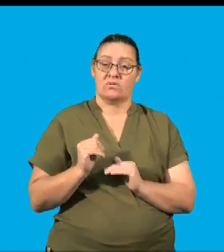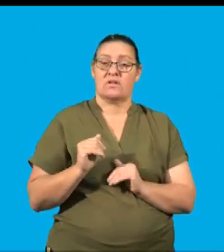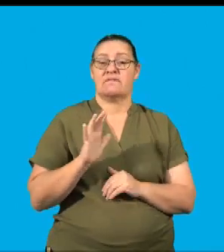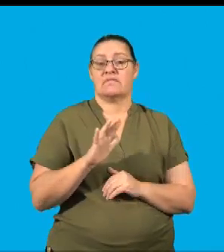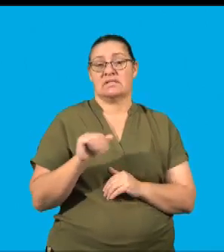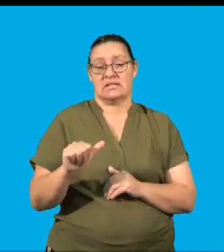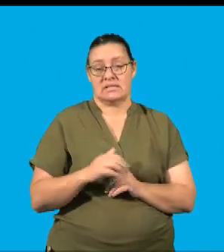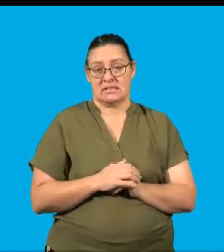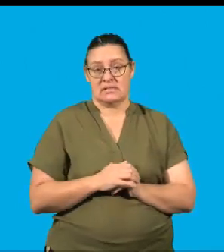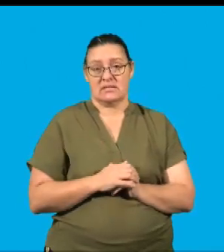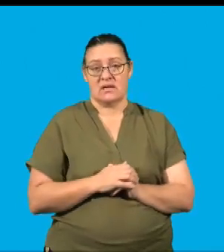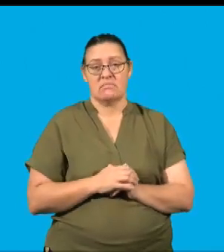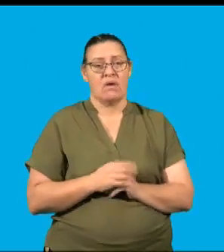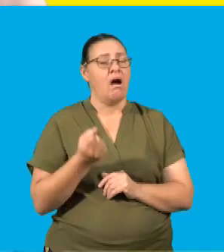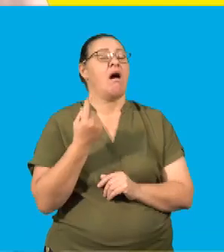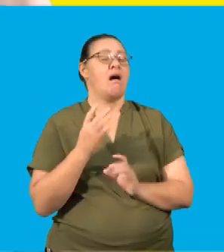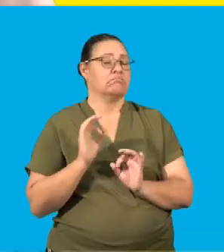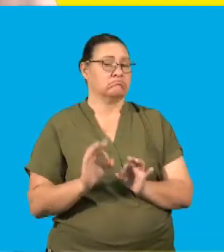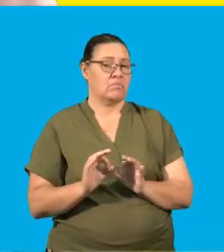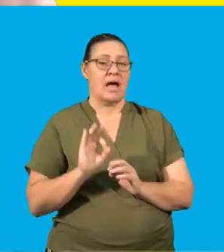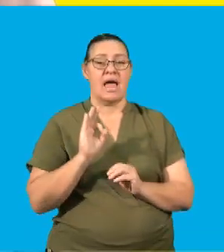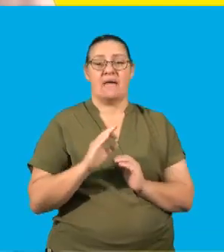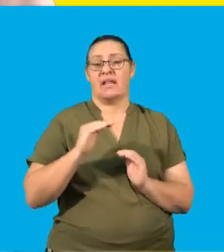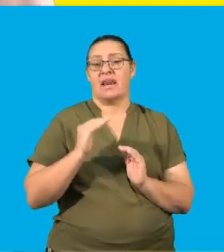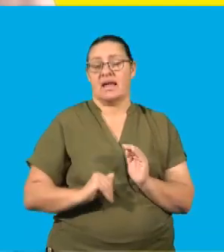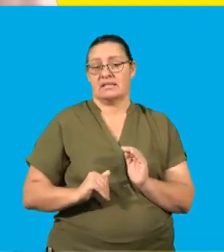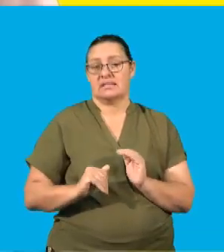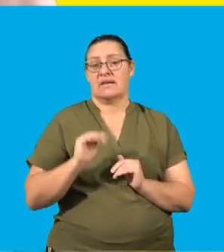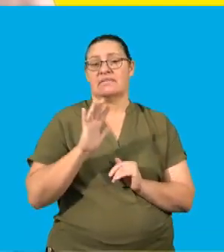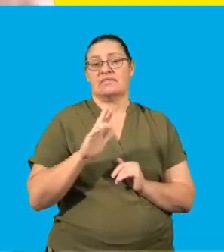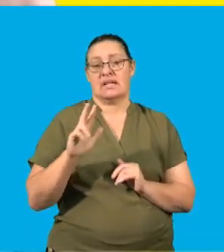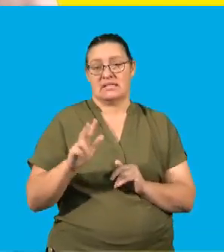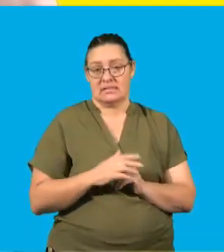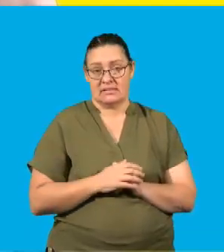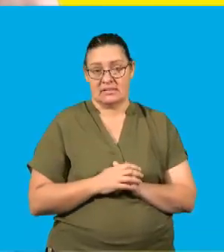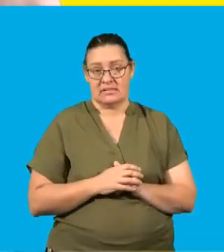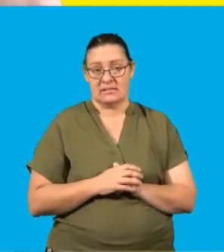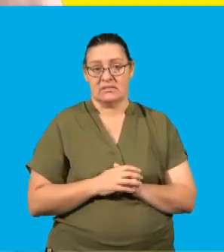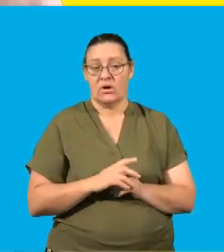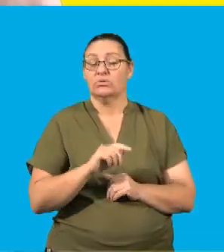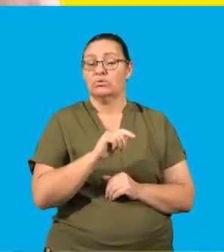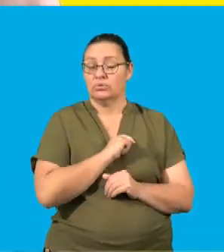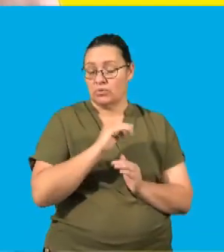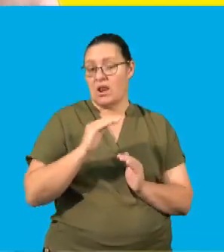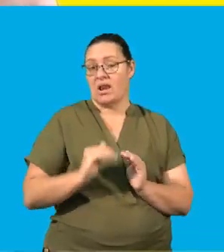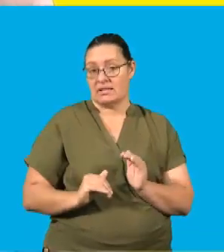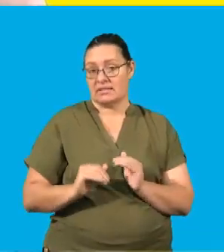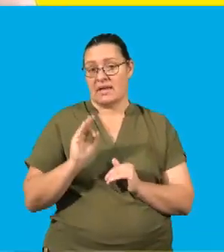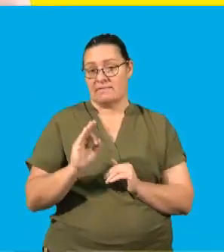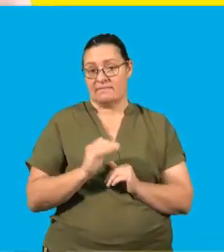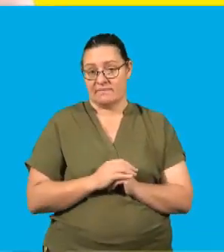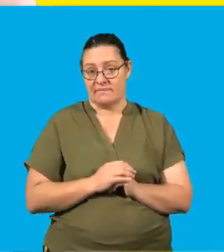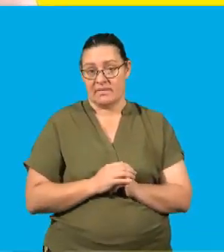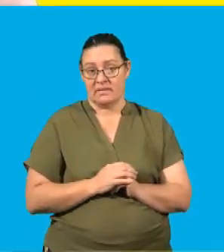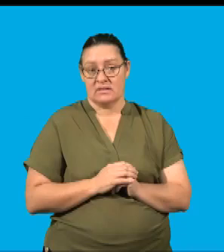to 56. And this makes sense because F is less than 58. So 56 truly is less than